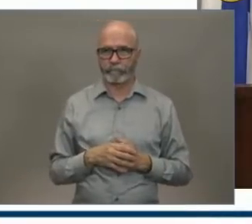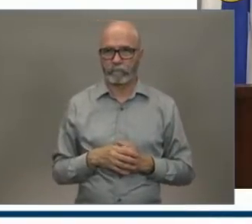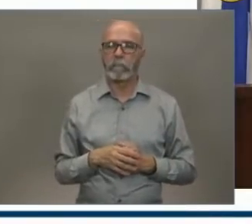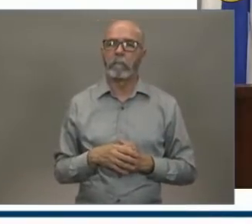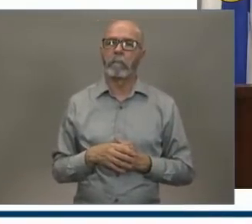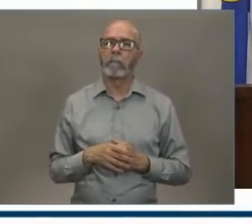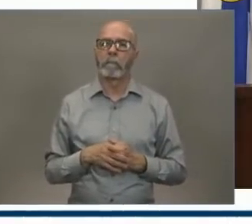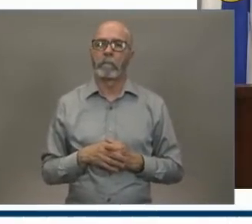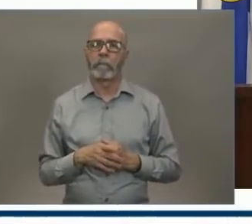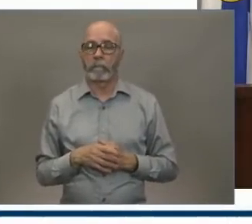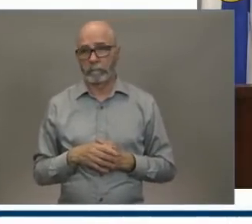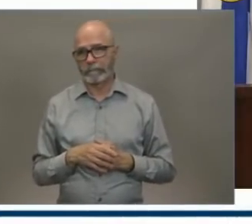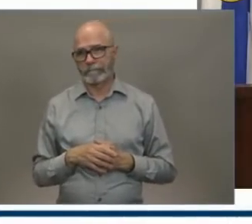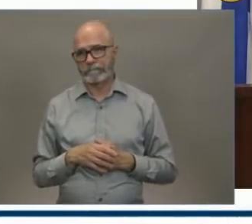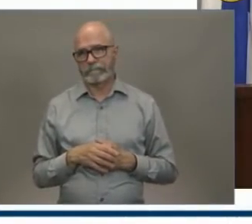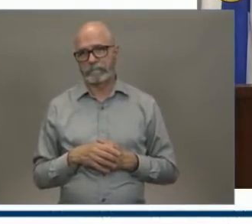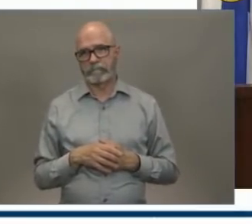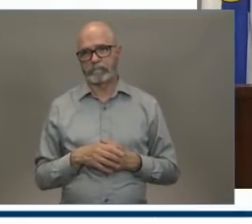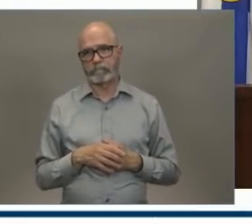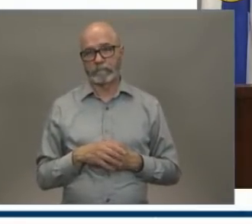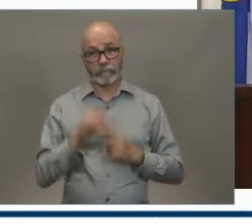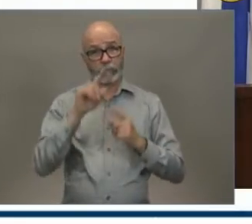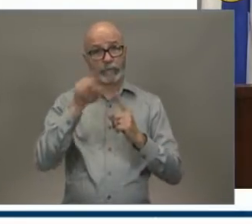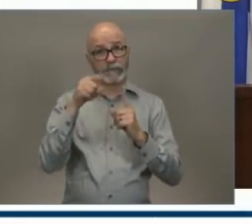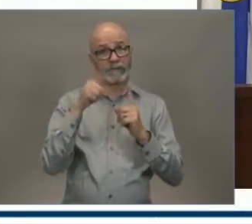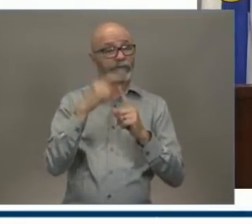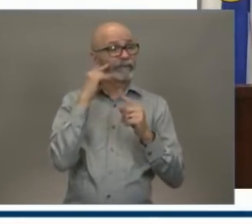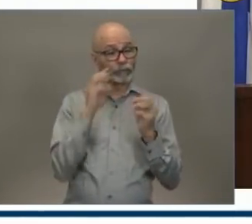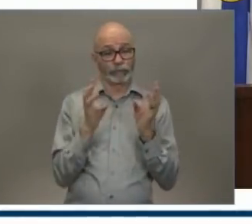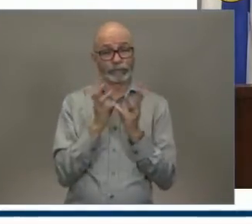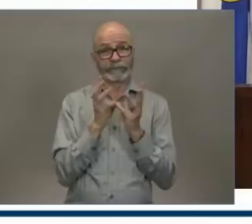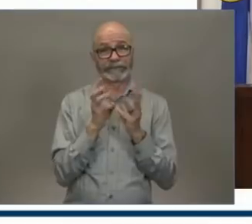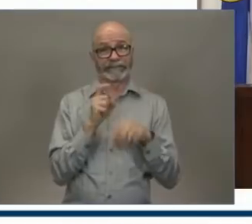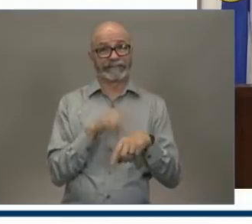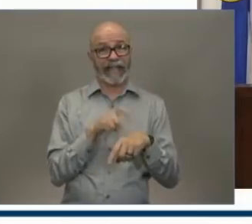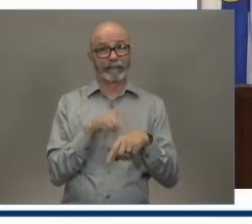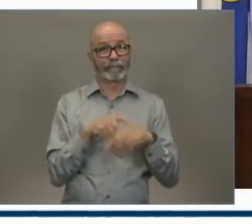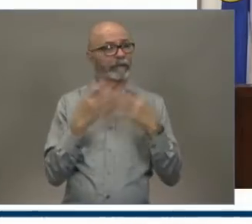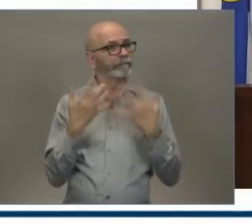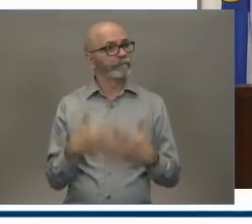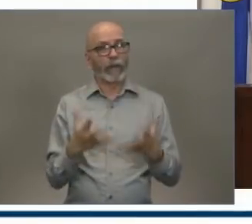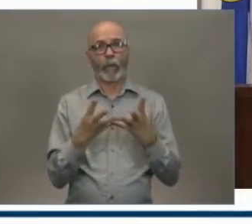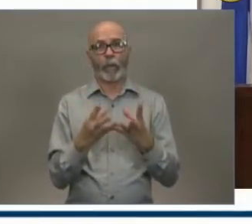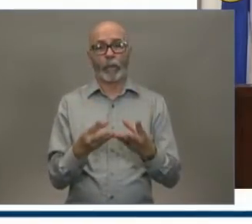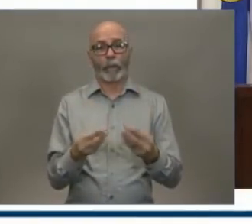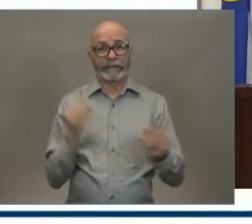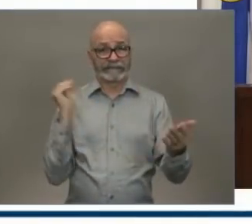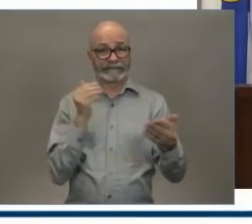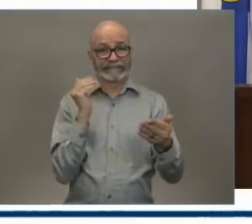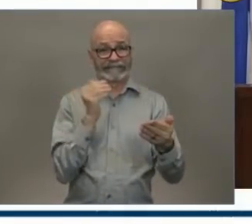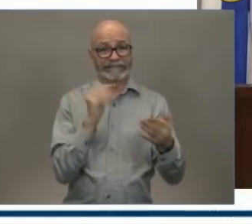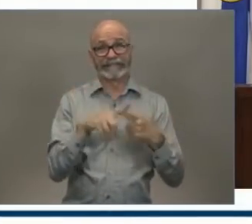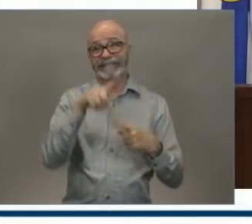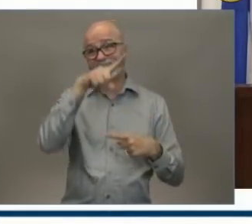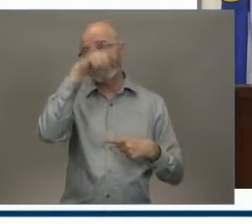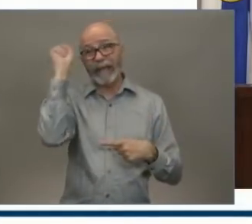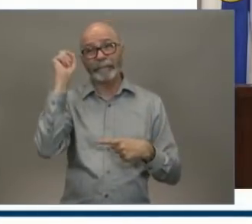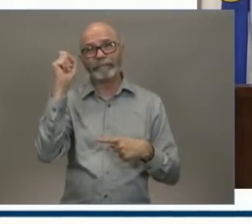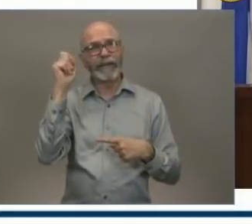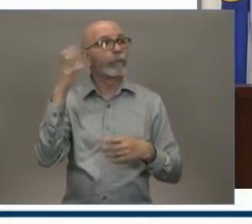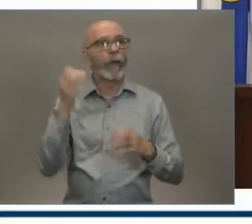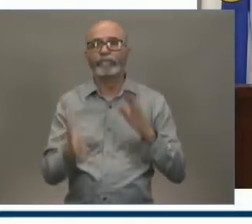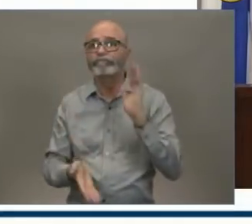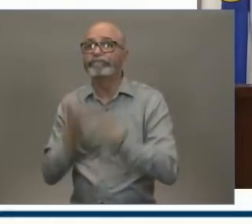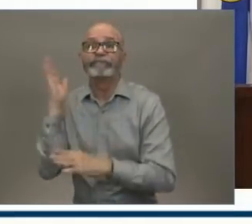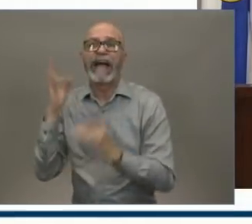winter gets over and get into cottage season and camping season, will you allow people to cross